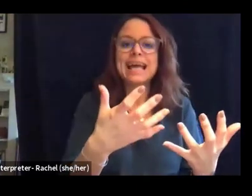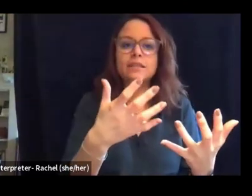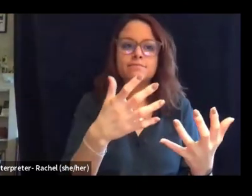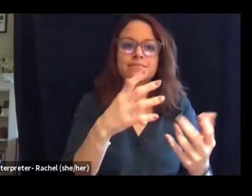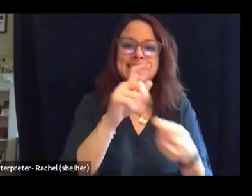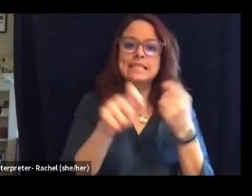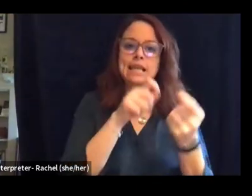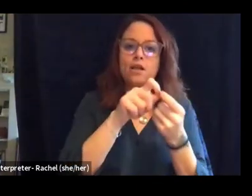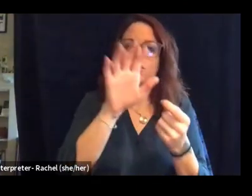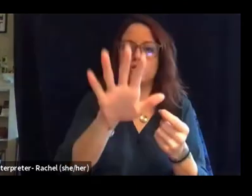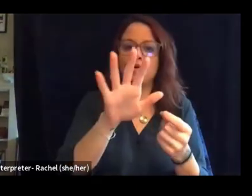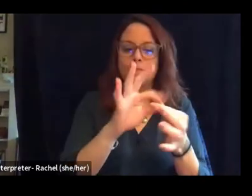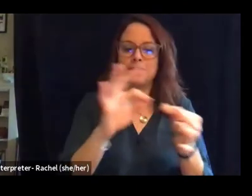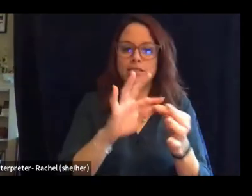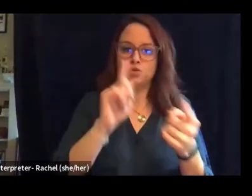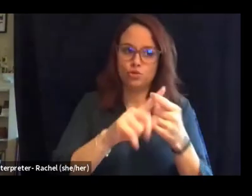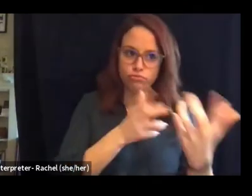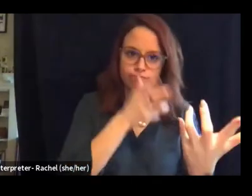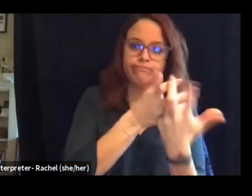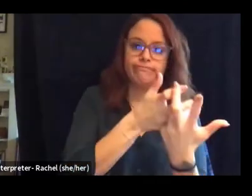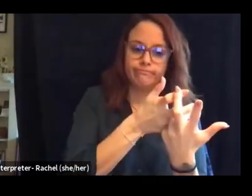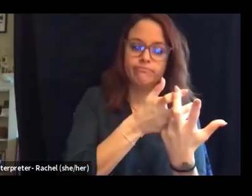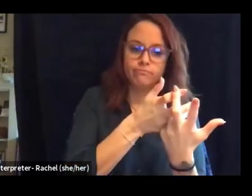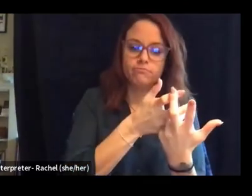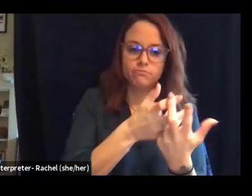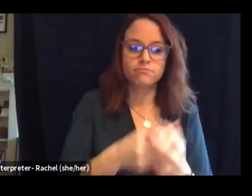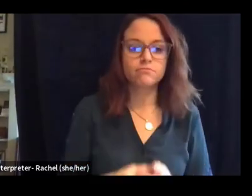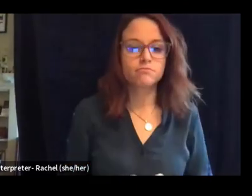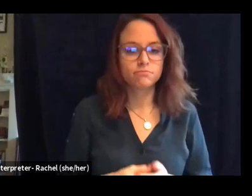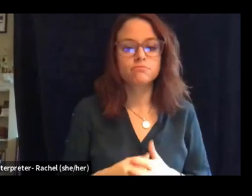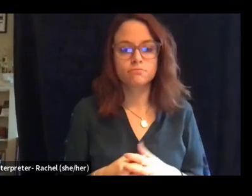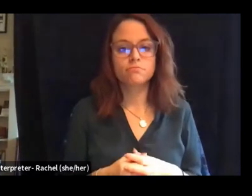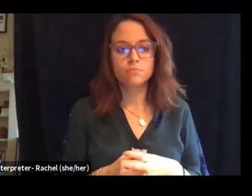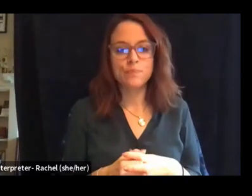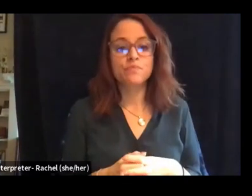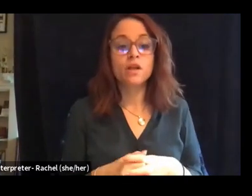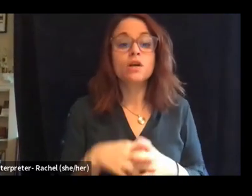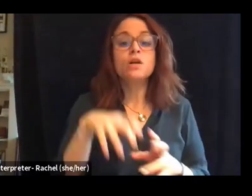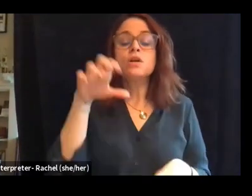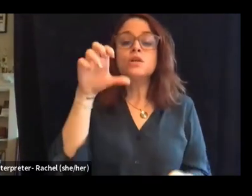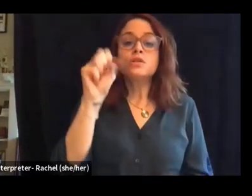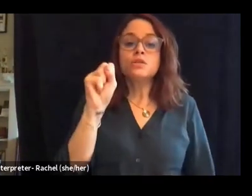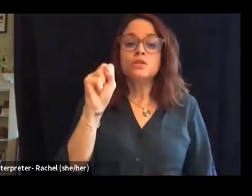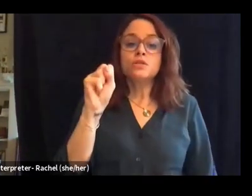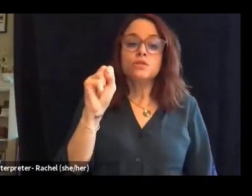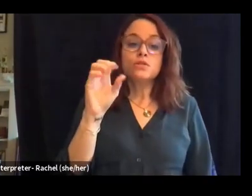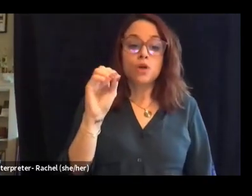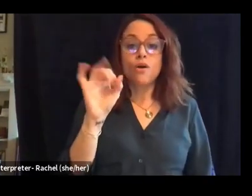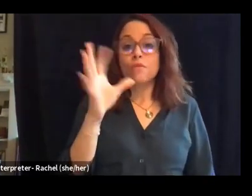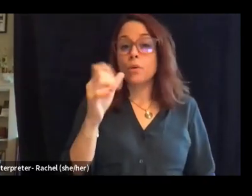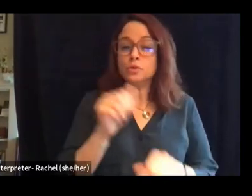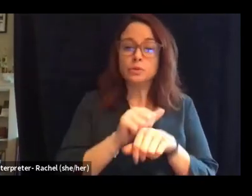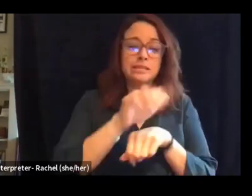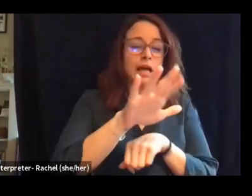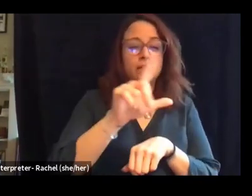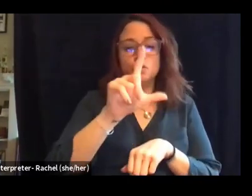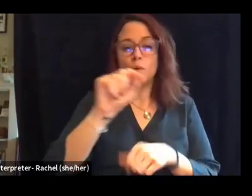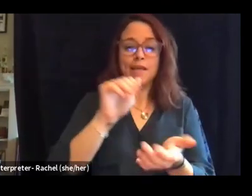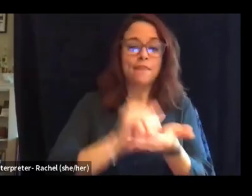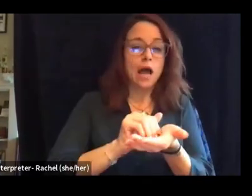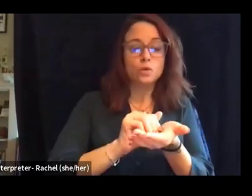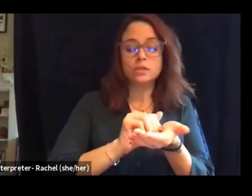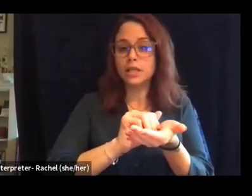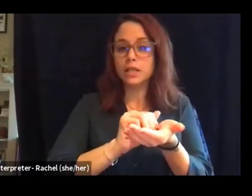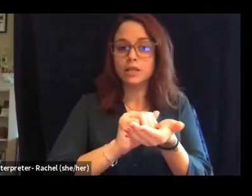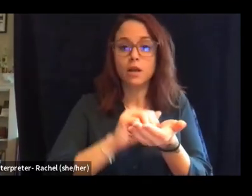sending $20,000 postcards to 20,000 postcards to households in a zip code area where I might only